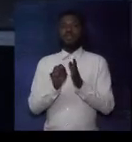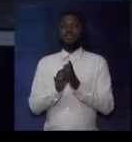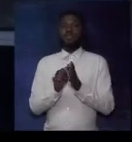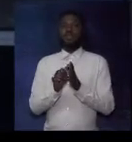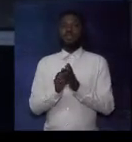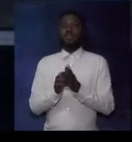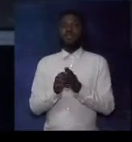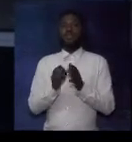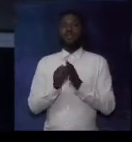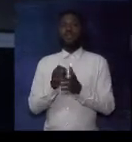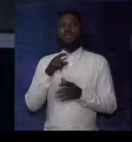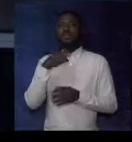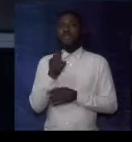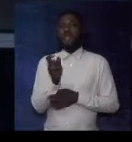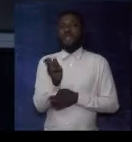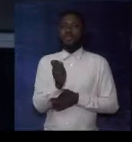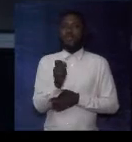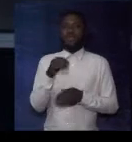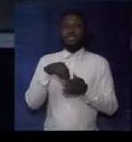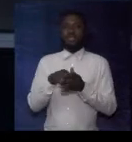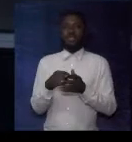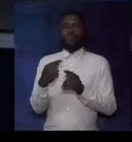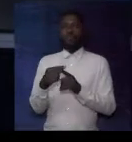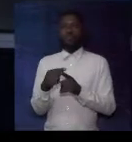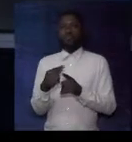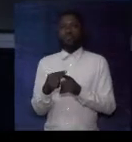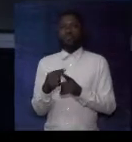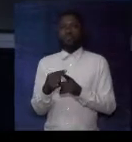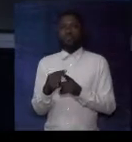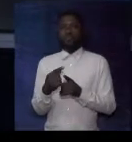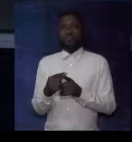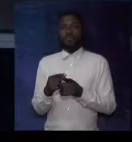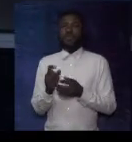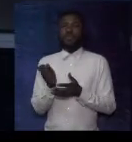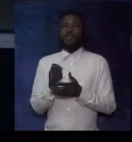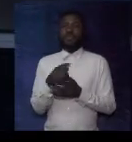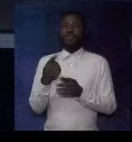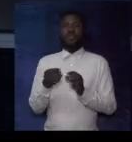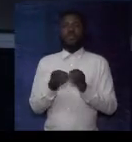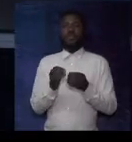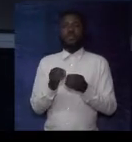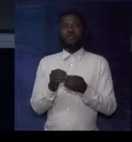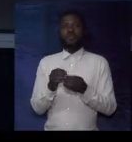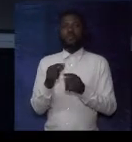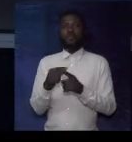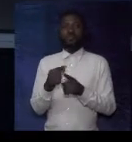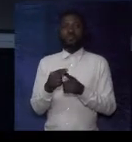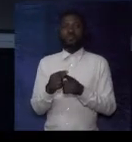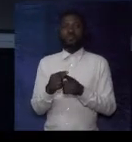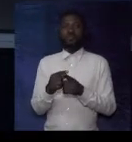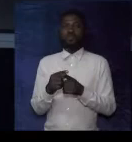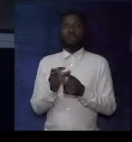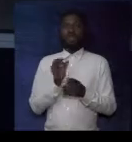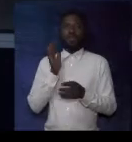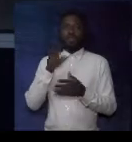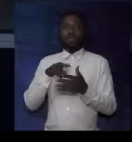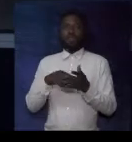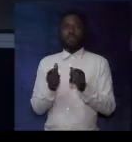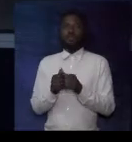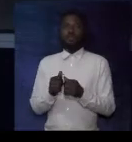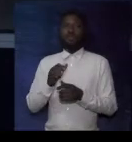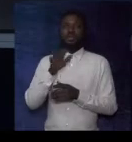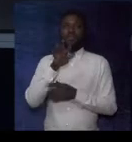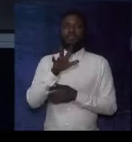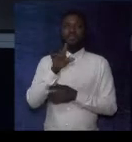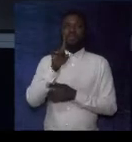example. The example says, write in words. Now, read the number written on the board. I will read with